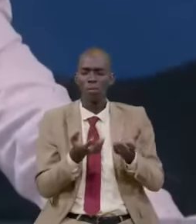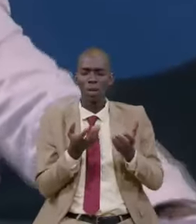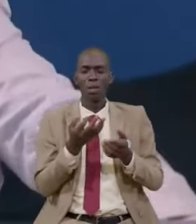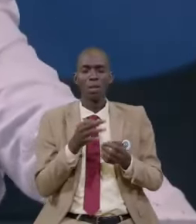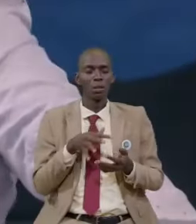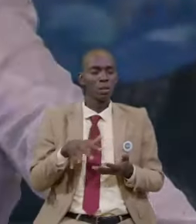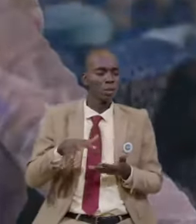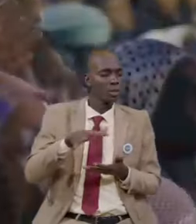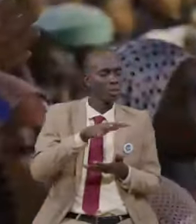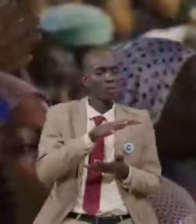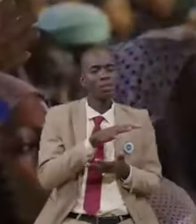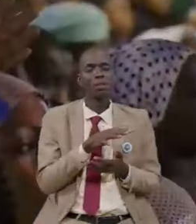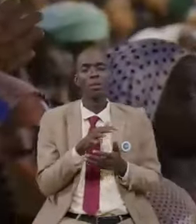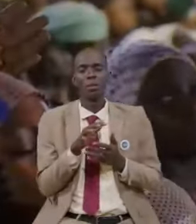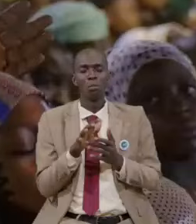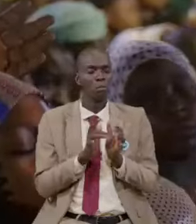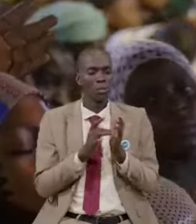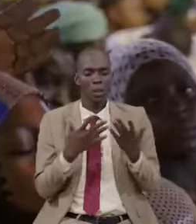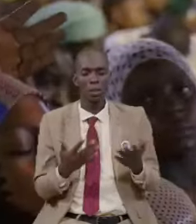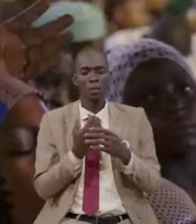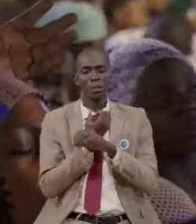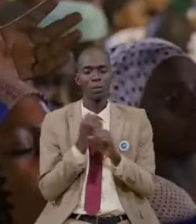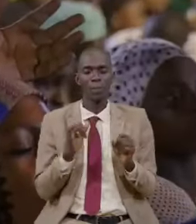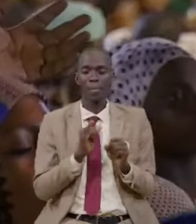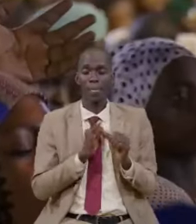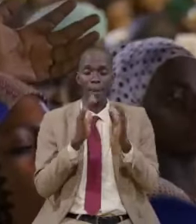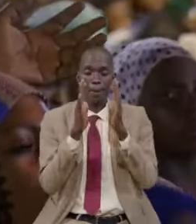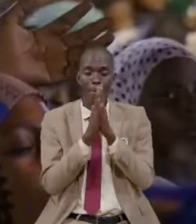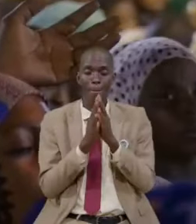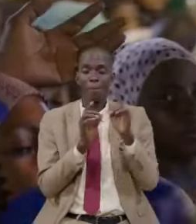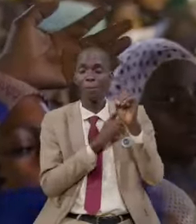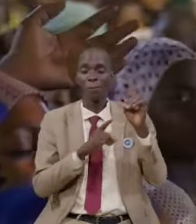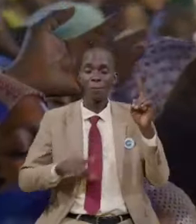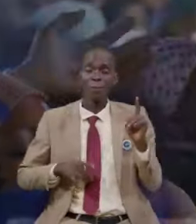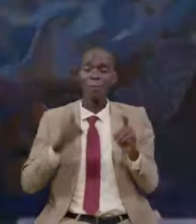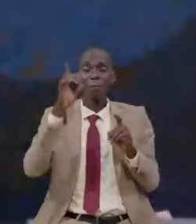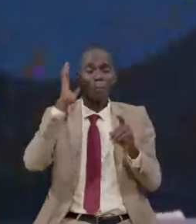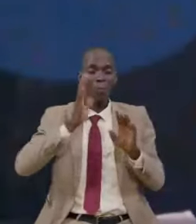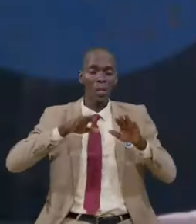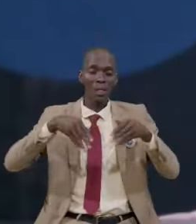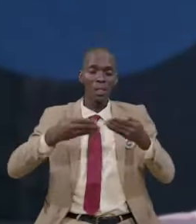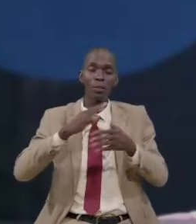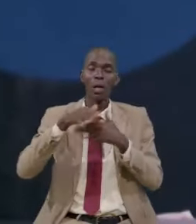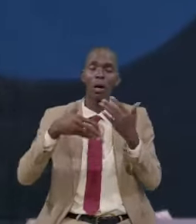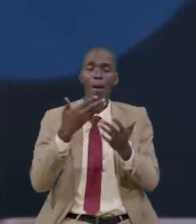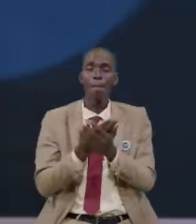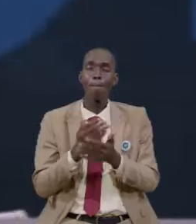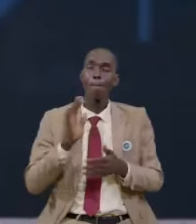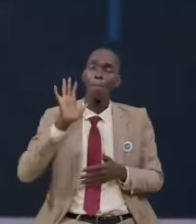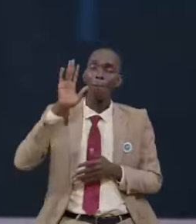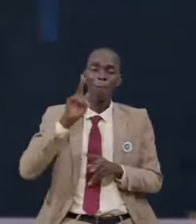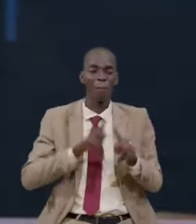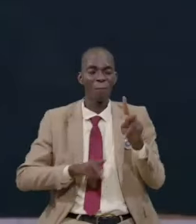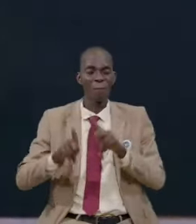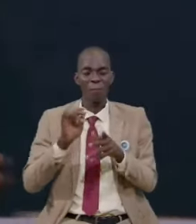biblical salvation. I pray, Lord, you grant all your people that sincere heart to